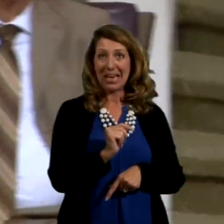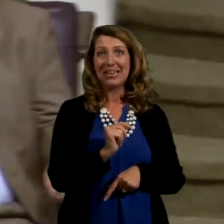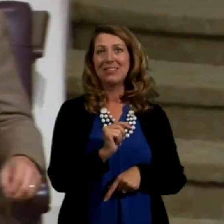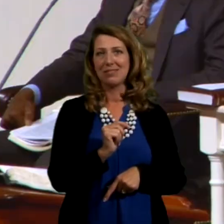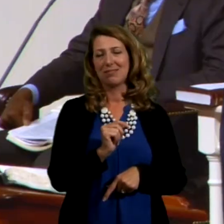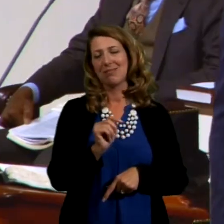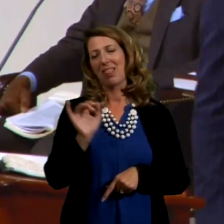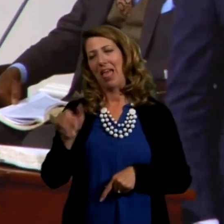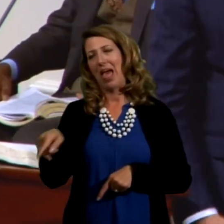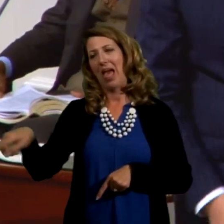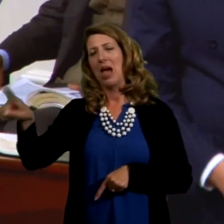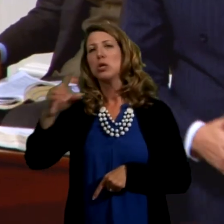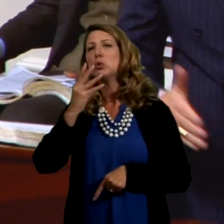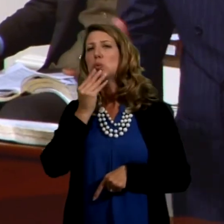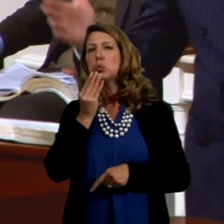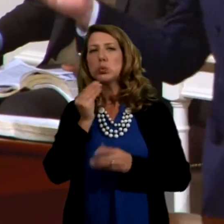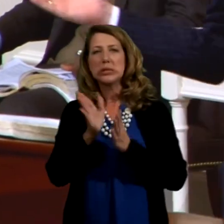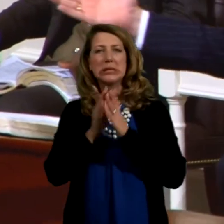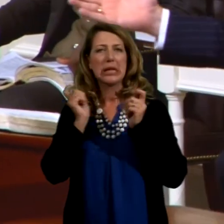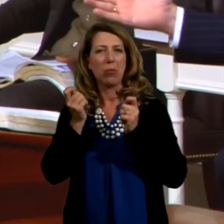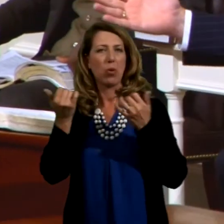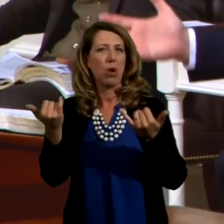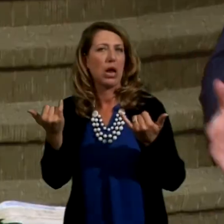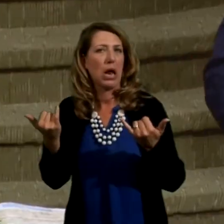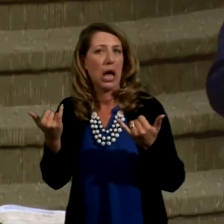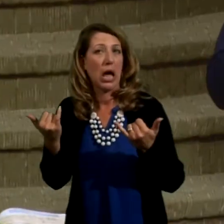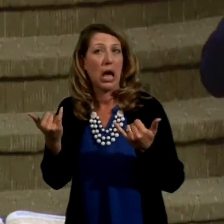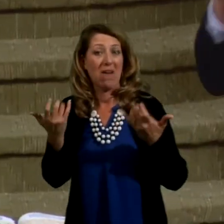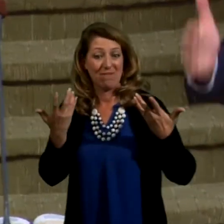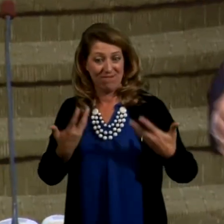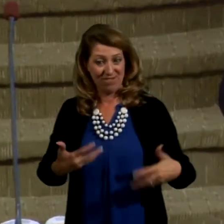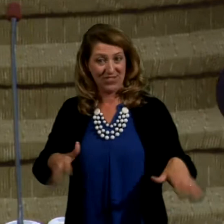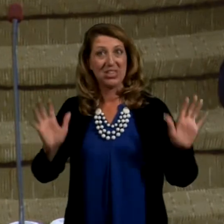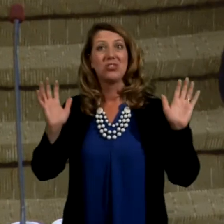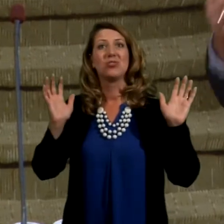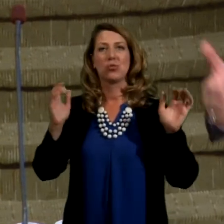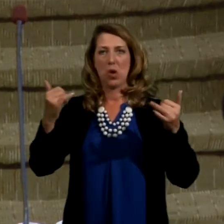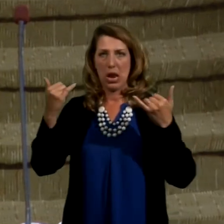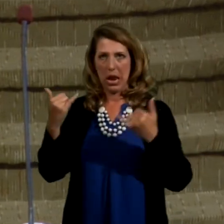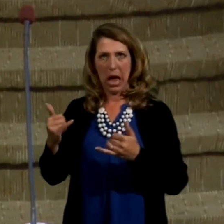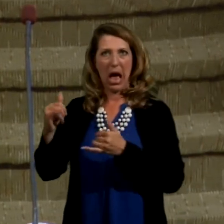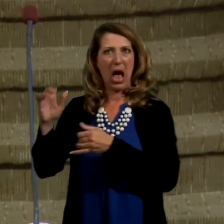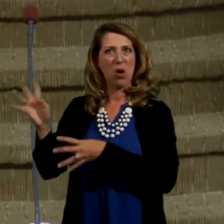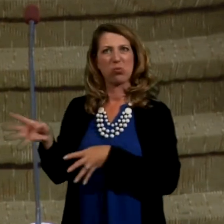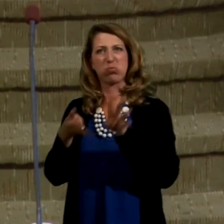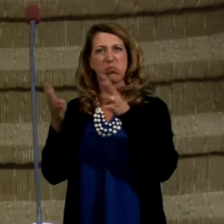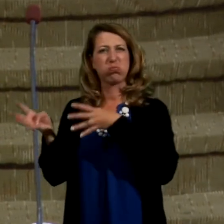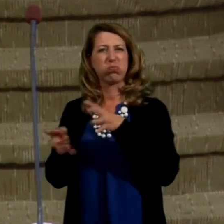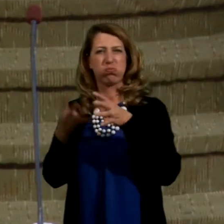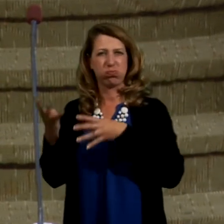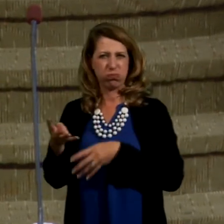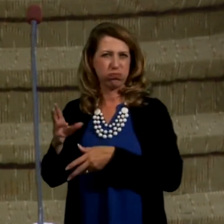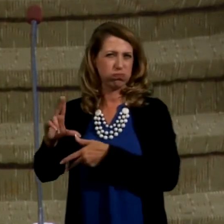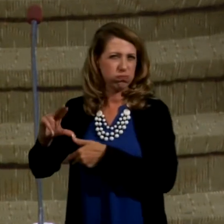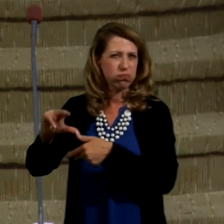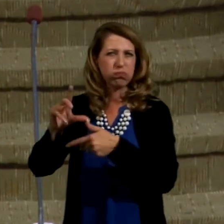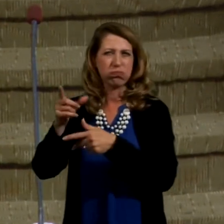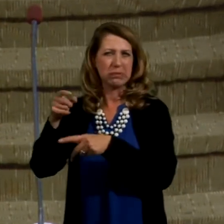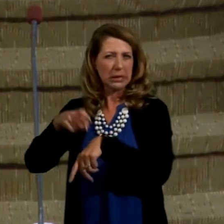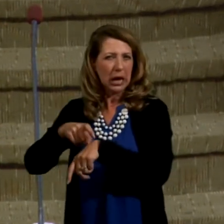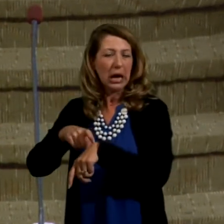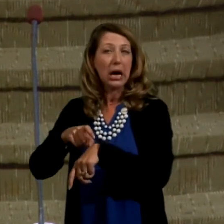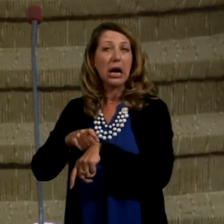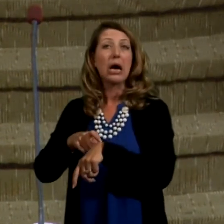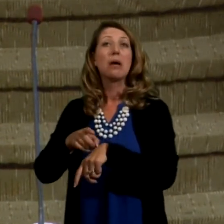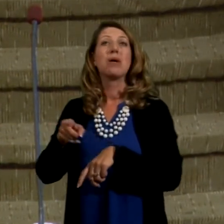the Jewish nation. But now they just finished that, and the storms were been going. And they found themselves parked